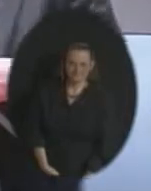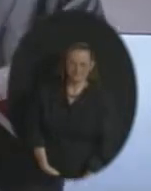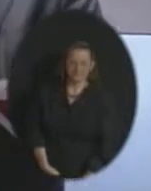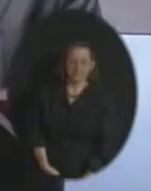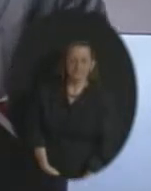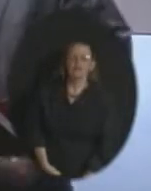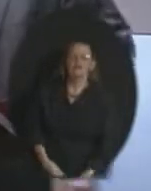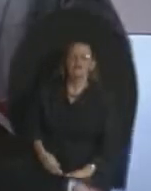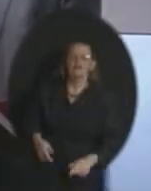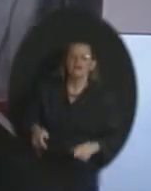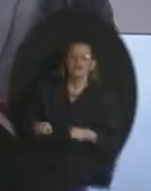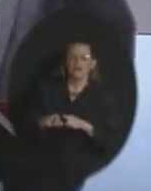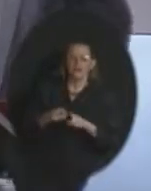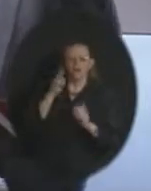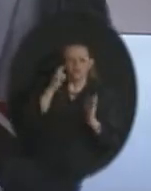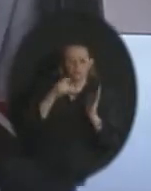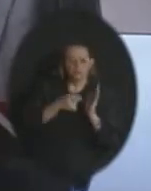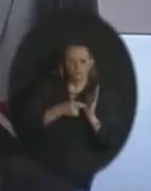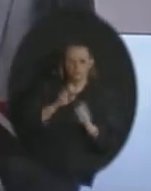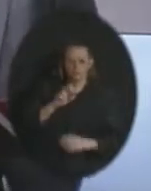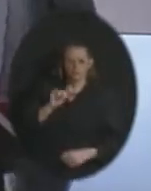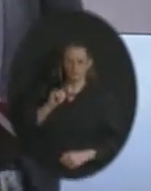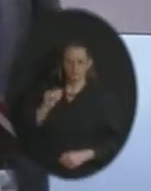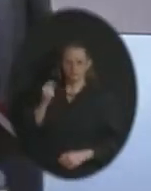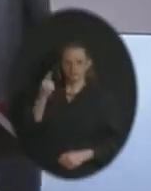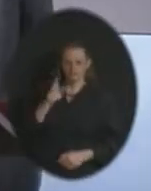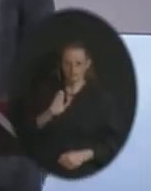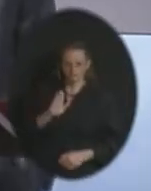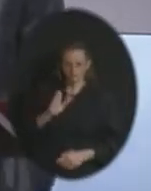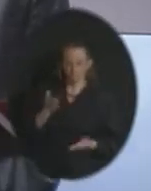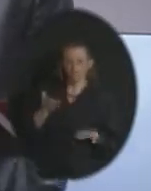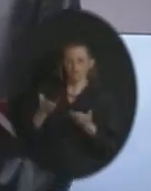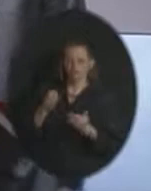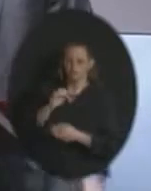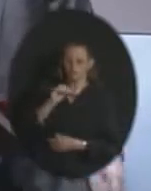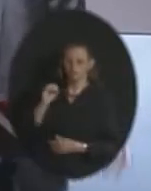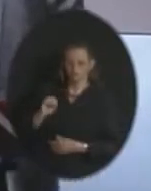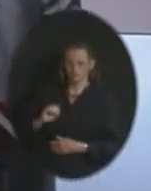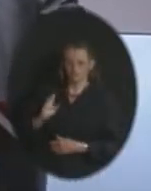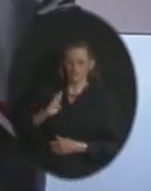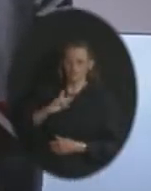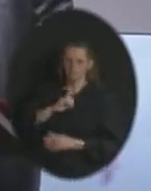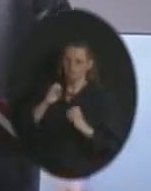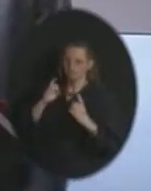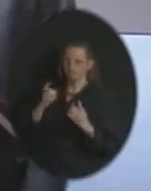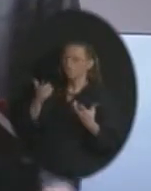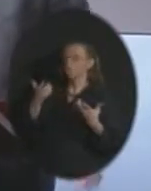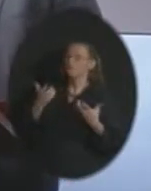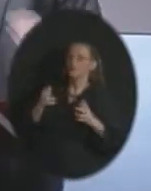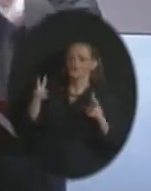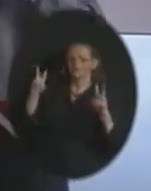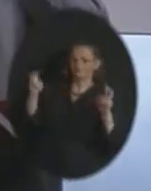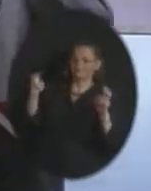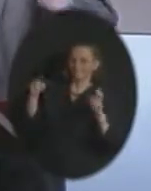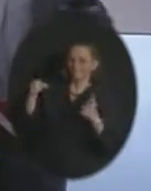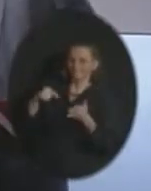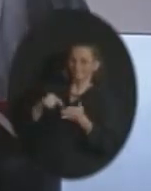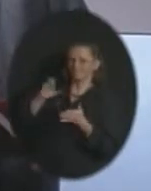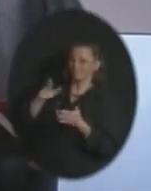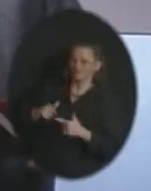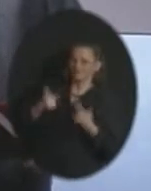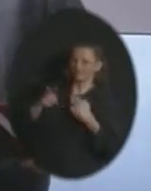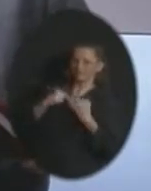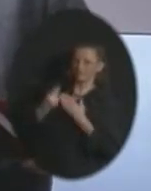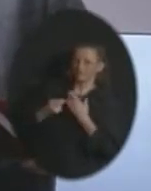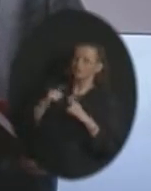As we recognize Rita tonight for her service on the Olathe Board of Education, we don't want to make it this is your life kind of program, but as individual